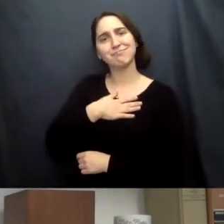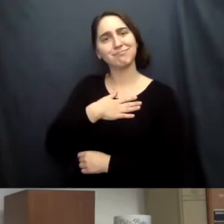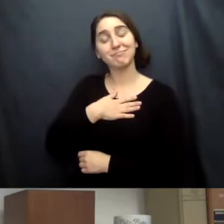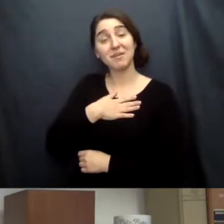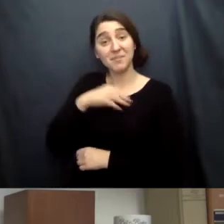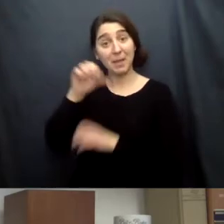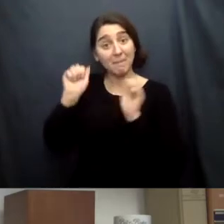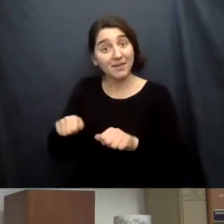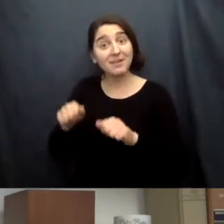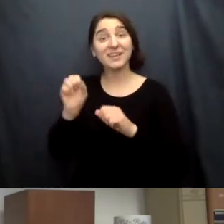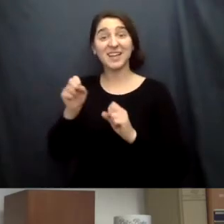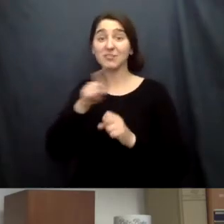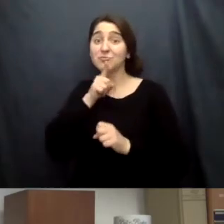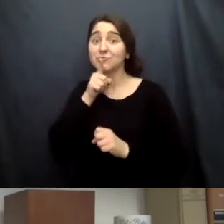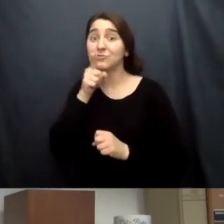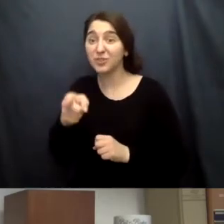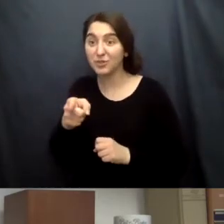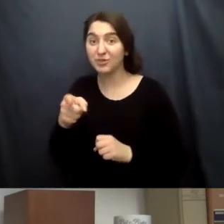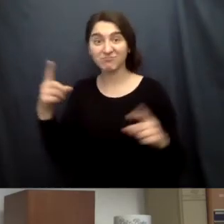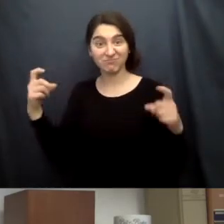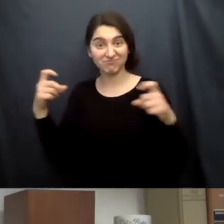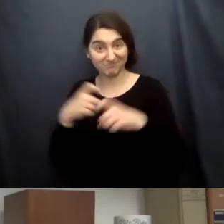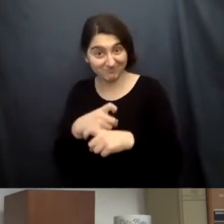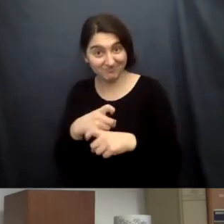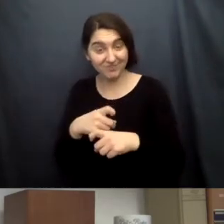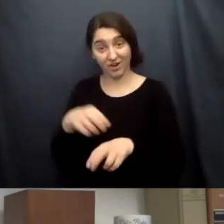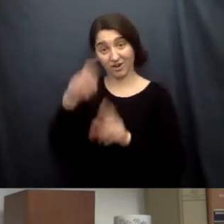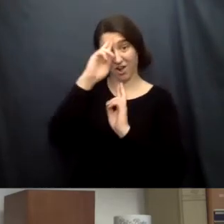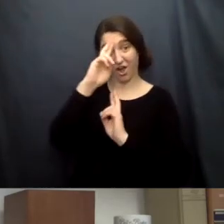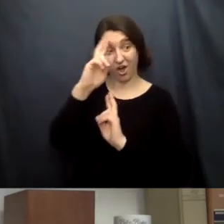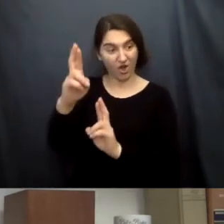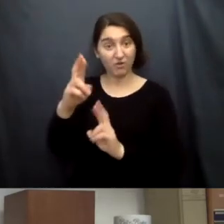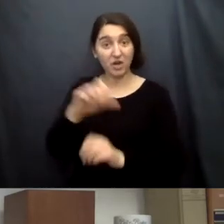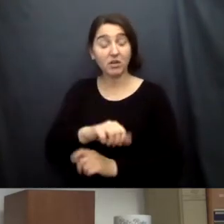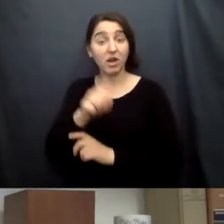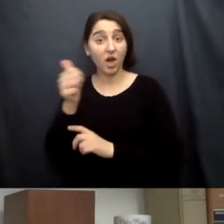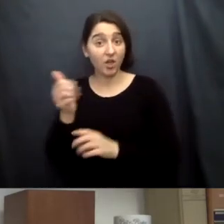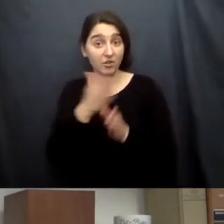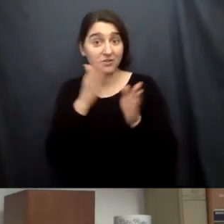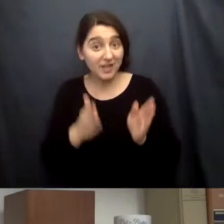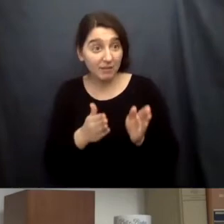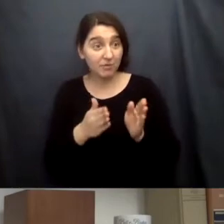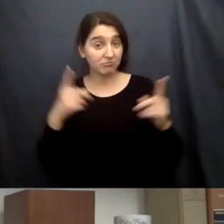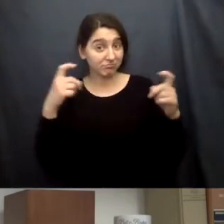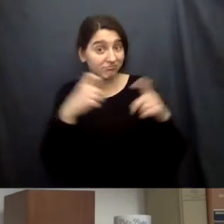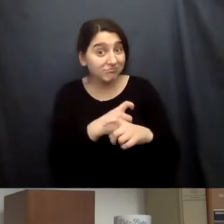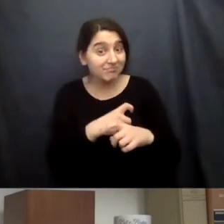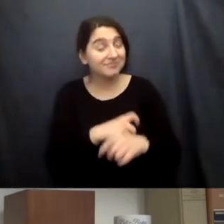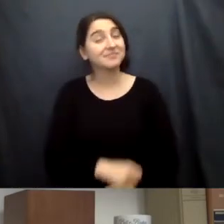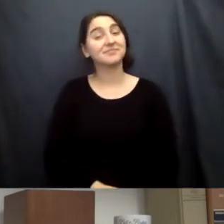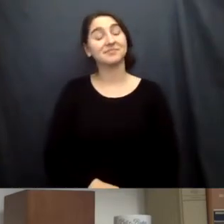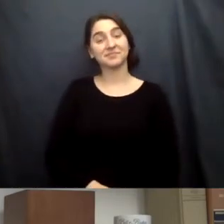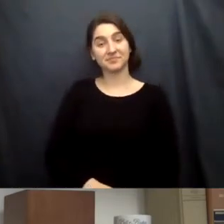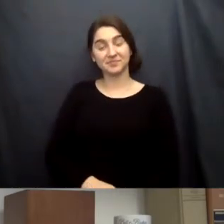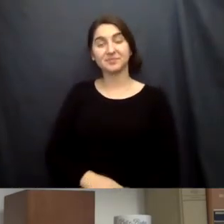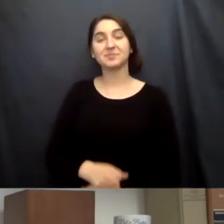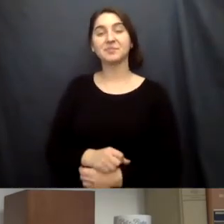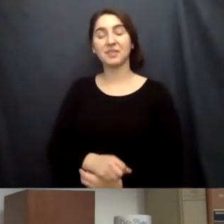authority. I'm an admirer in his ability to stay true to his convictions while simultaneously honoring the